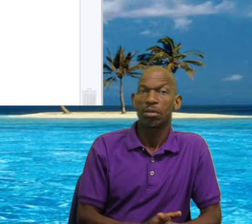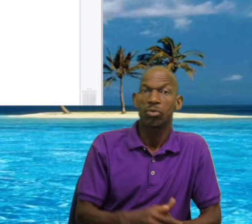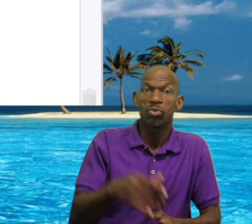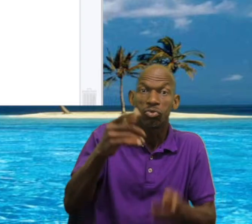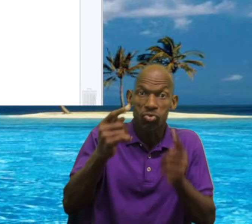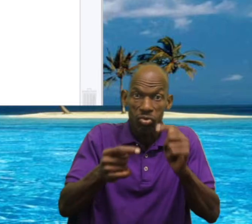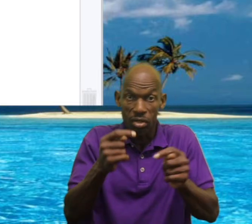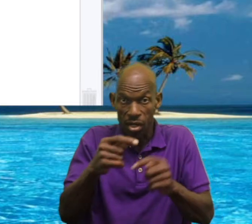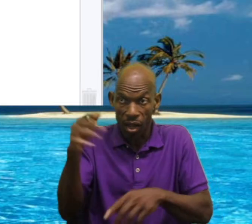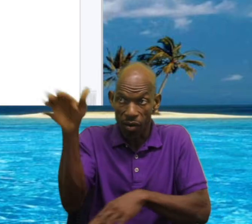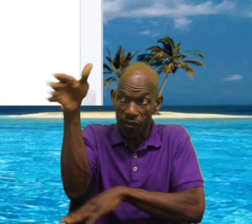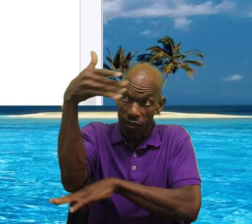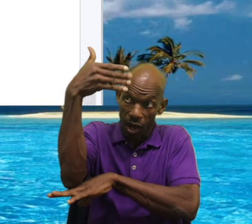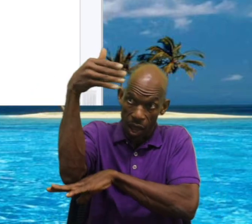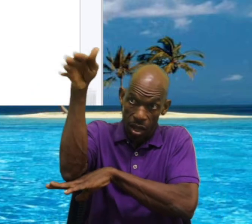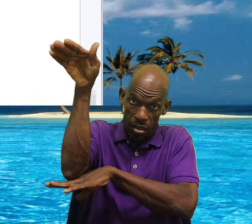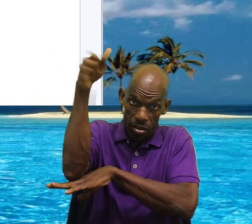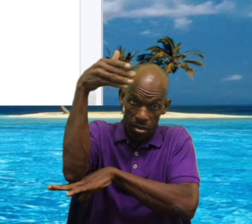white.